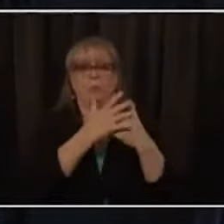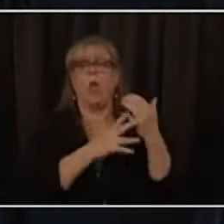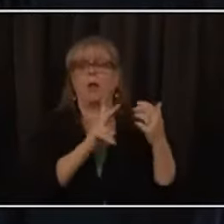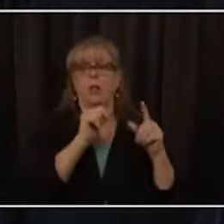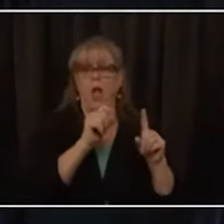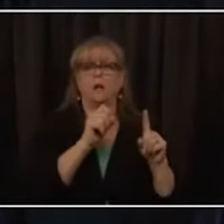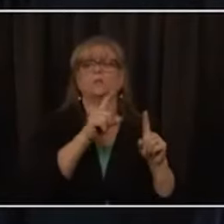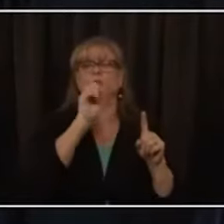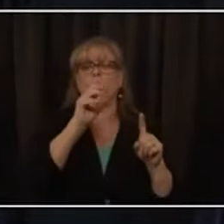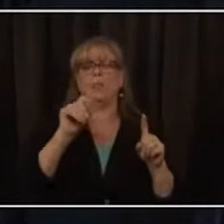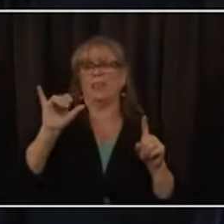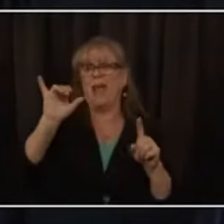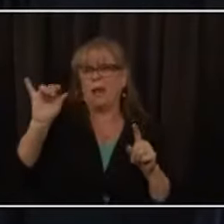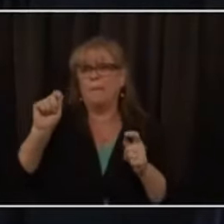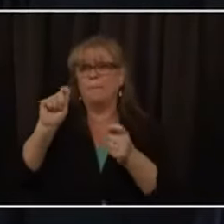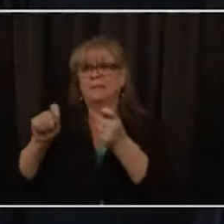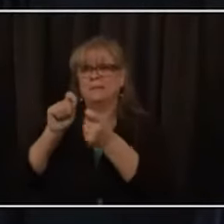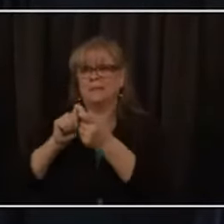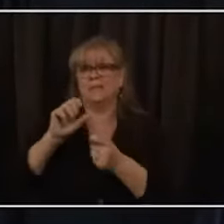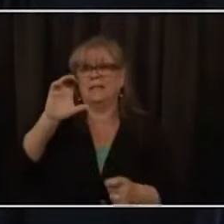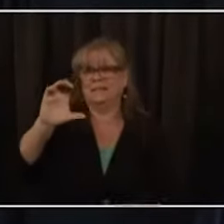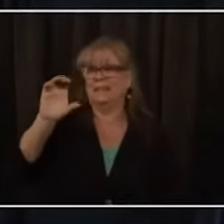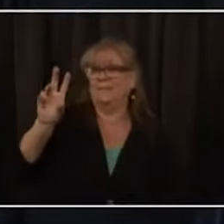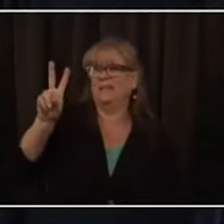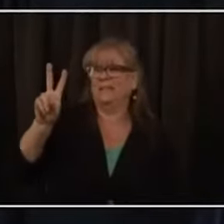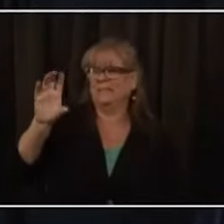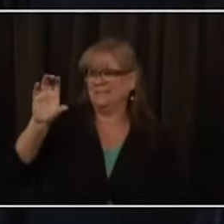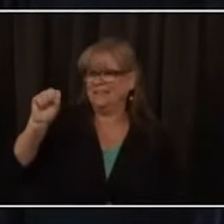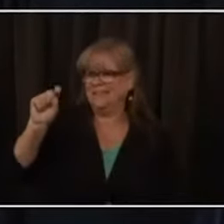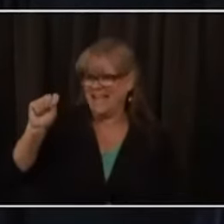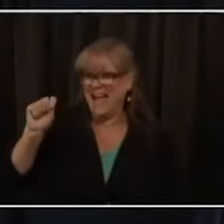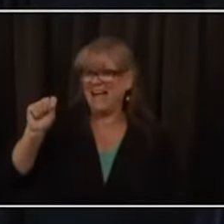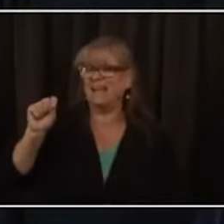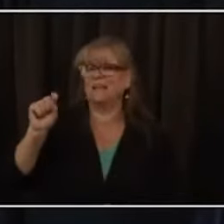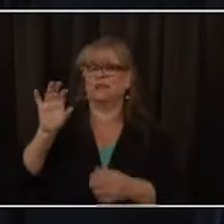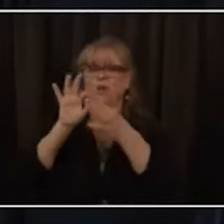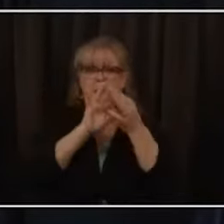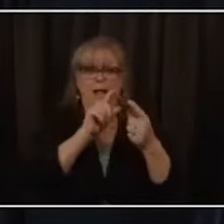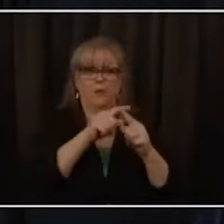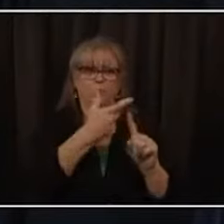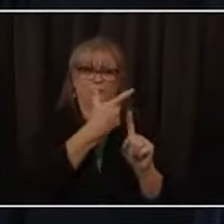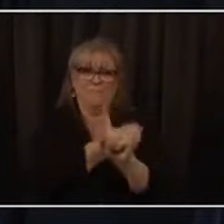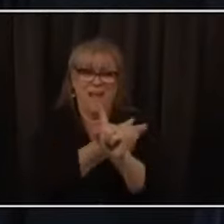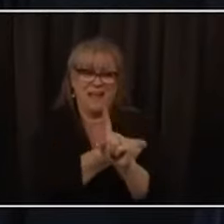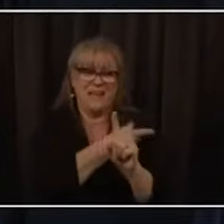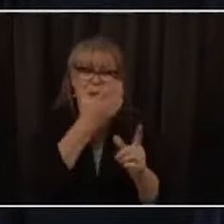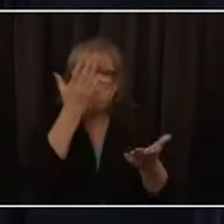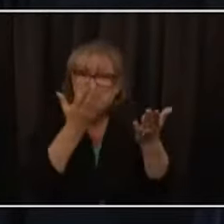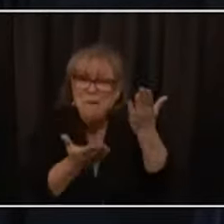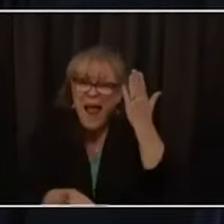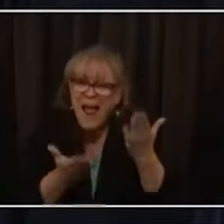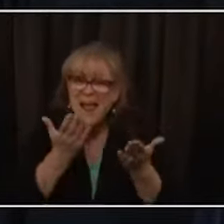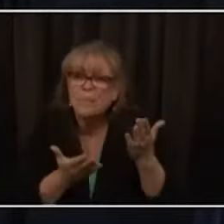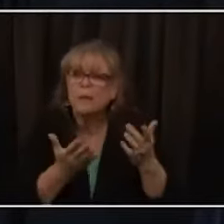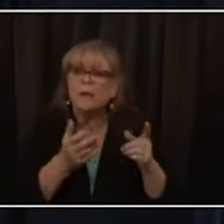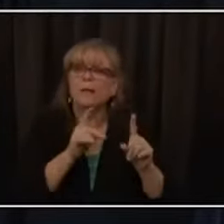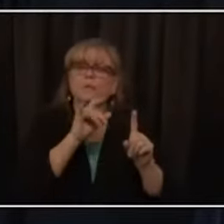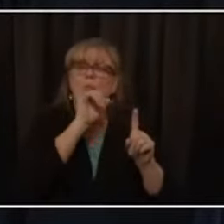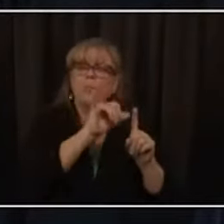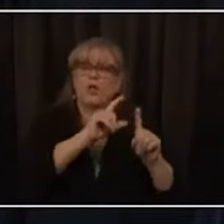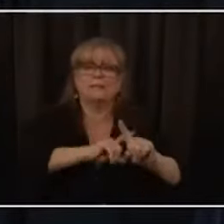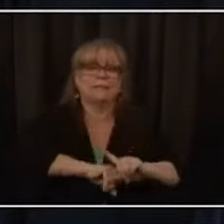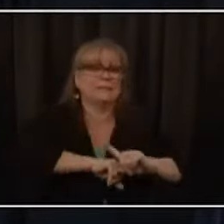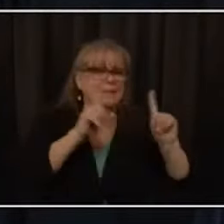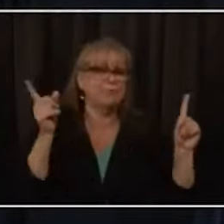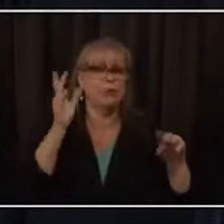may be coincidental or may be related to vaccination. What's unusual is that they're occurring in